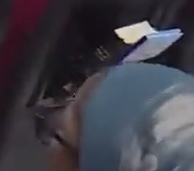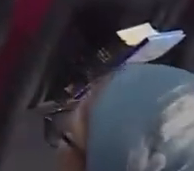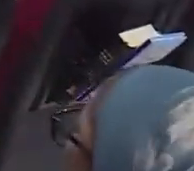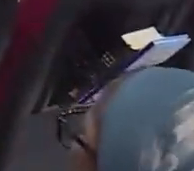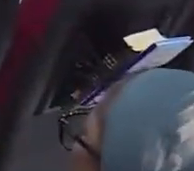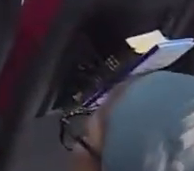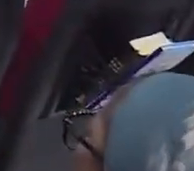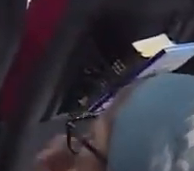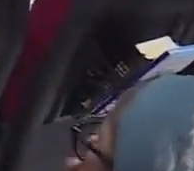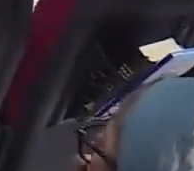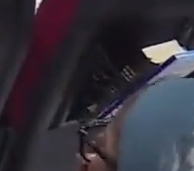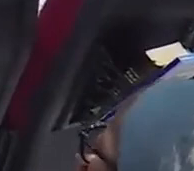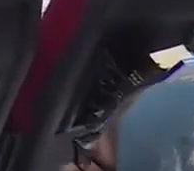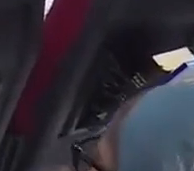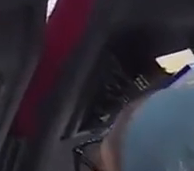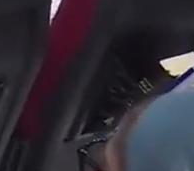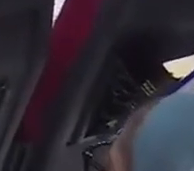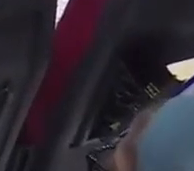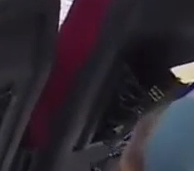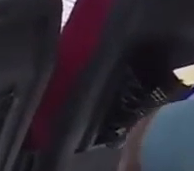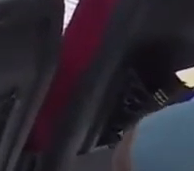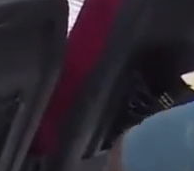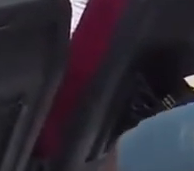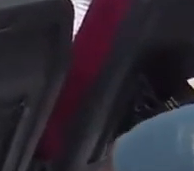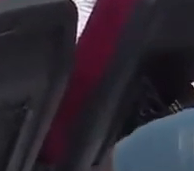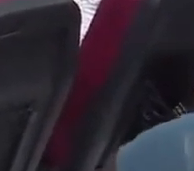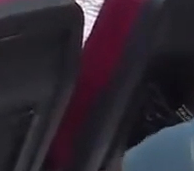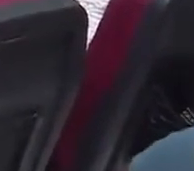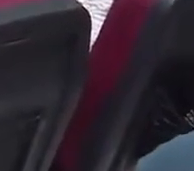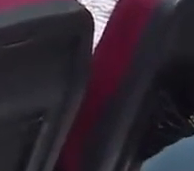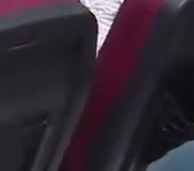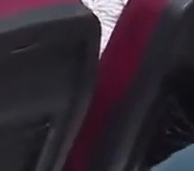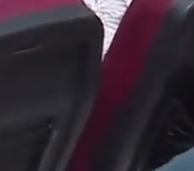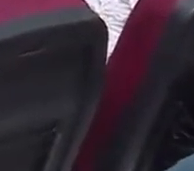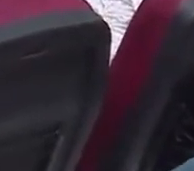your strength and you begin to fly